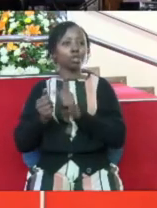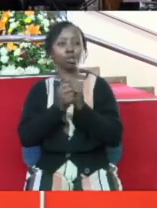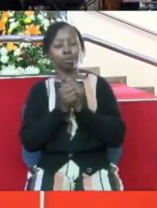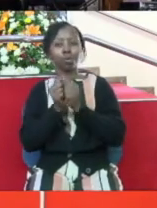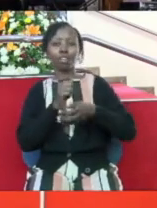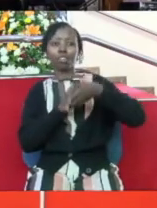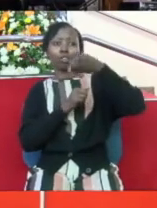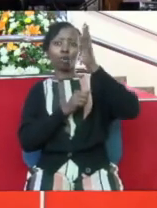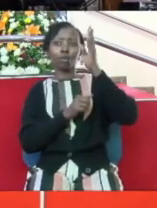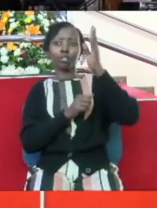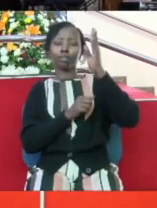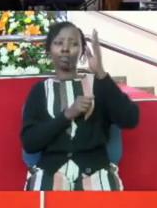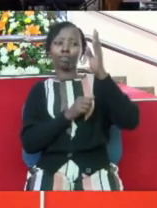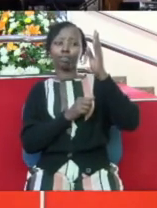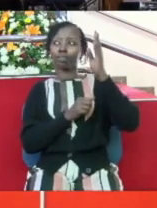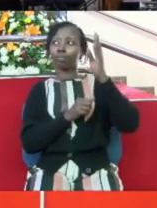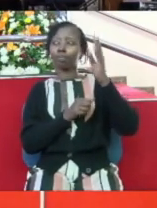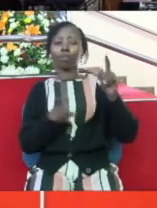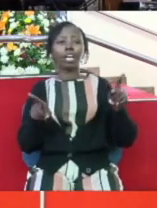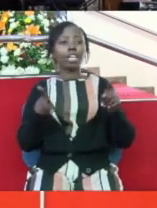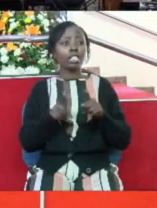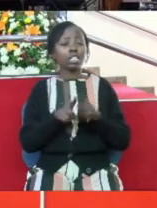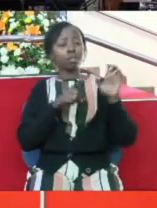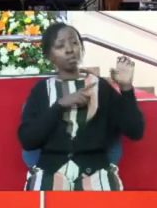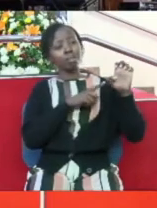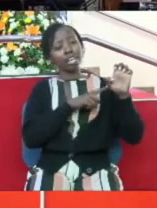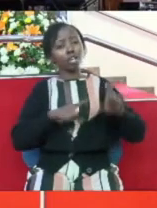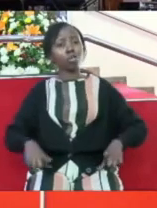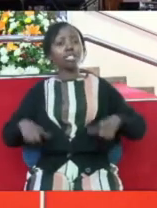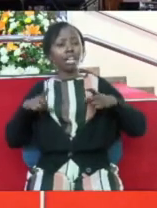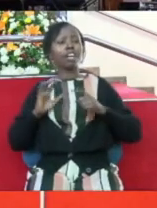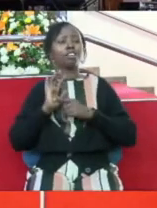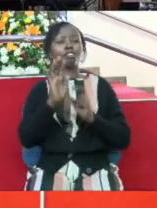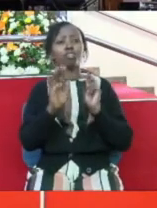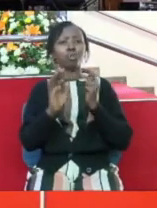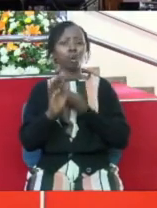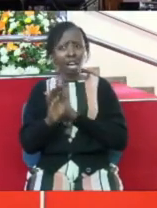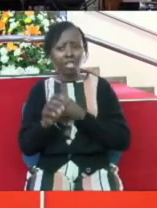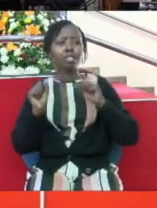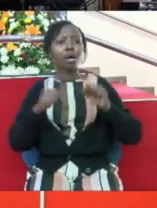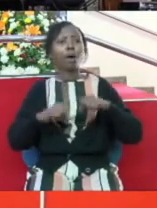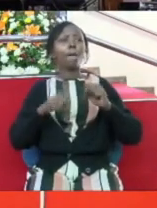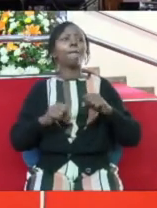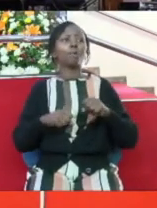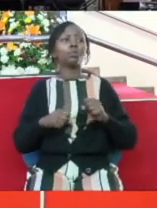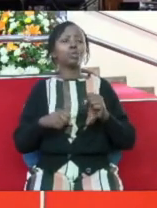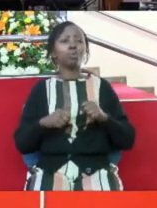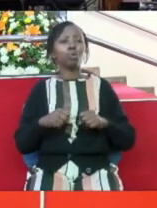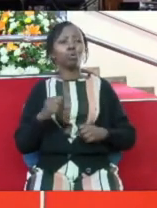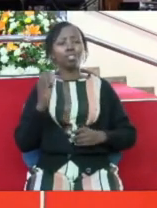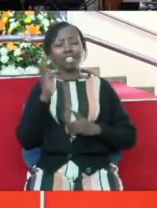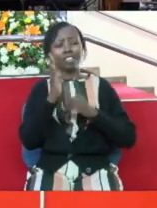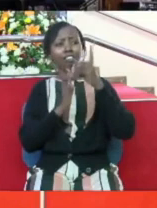a manifestation, ni udhihirisho, that is able to go past the gates of fame, ambayo inaenda zaidi ya mambo ya kujivuna, past